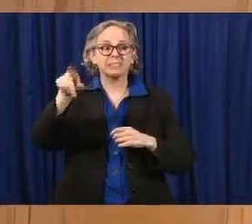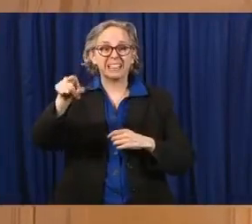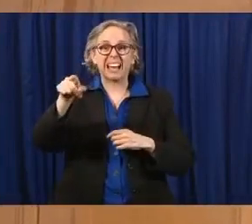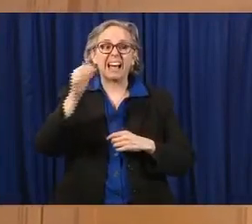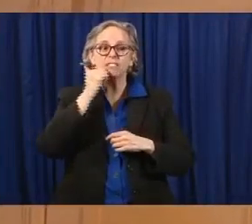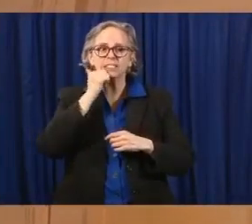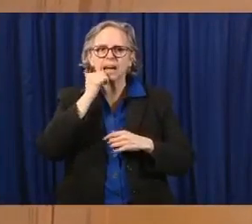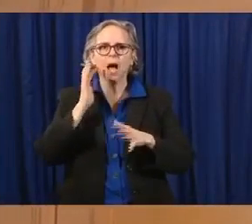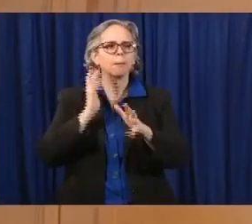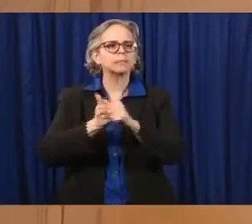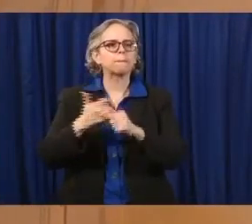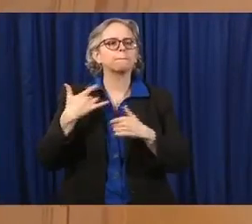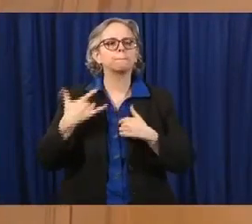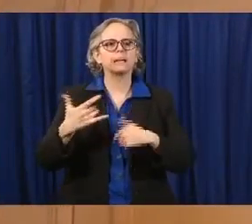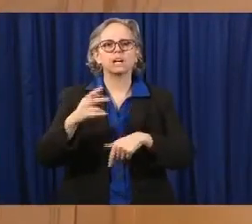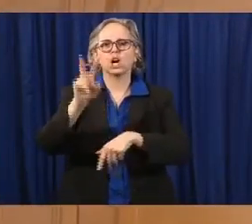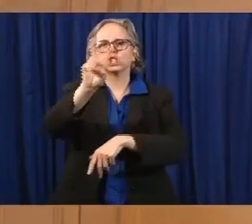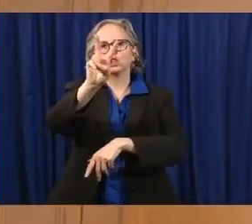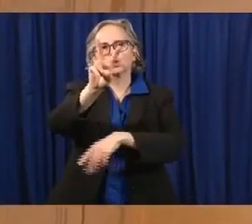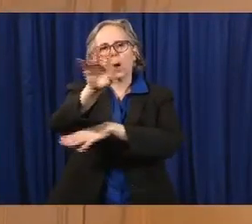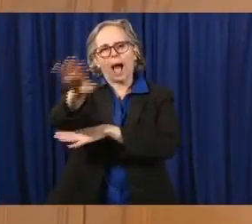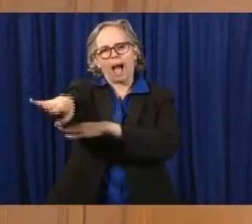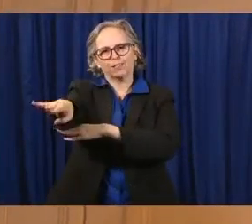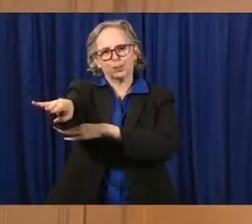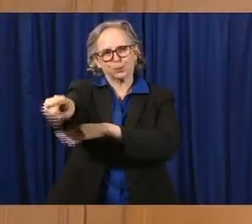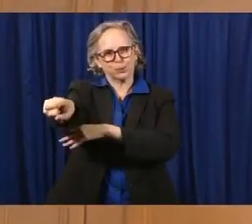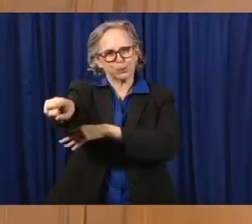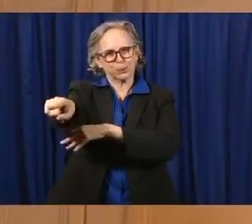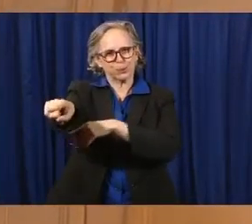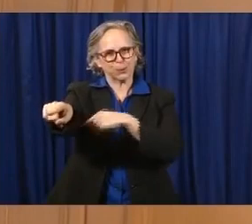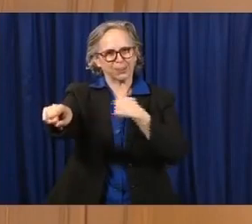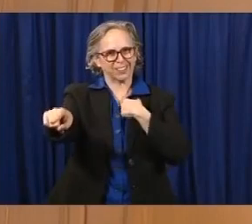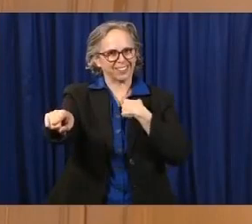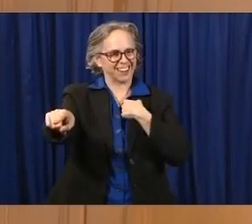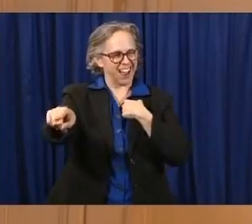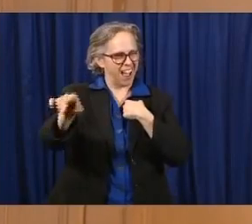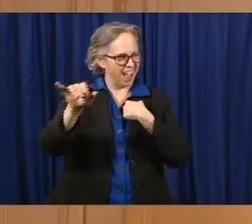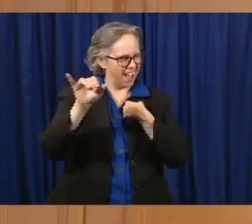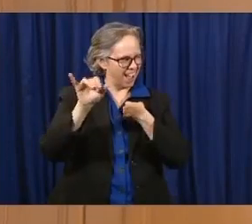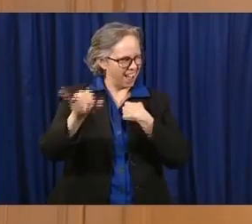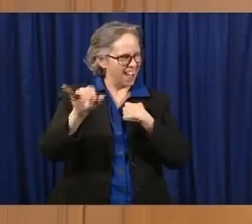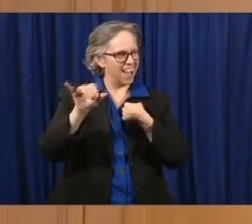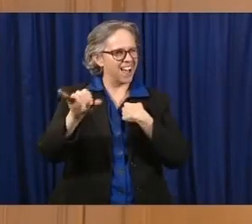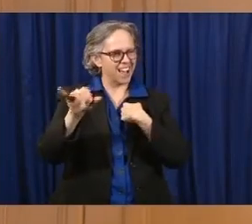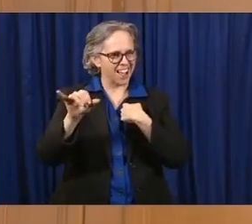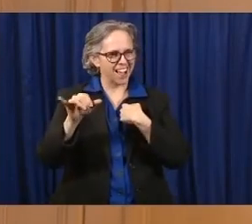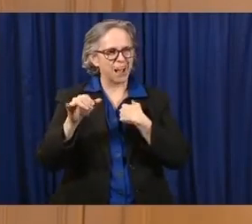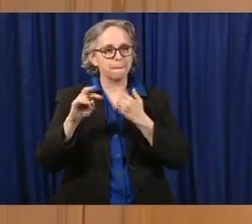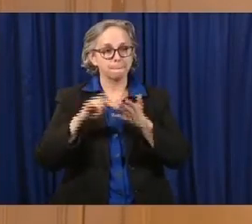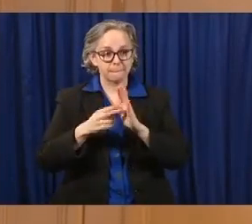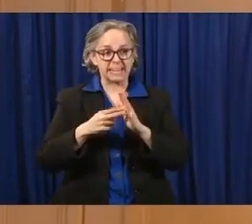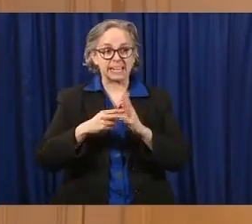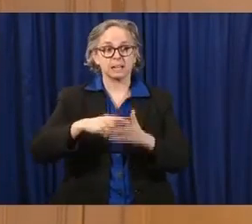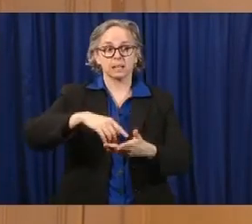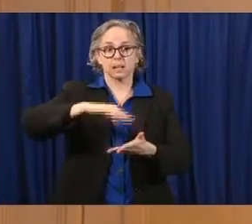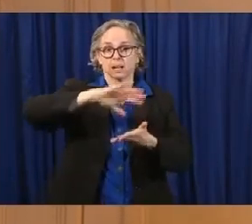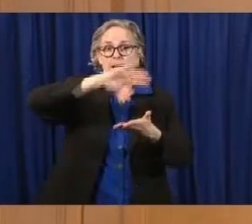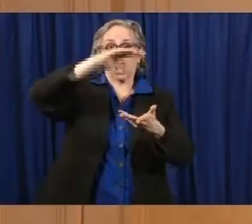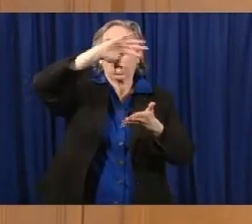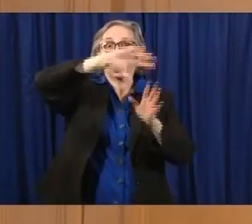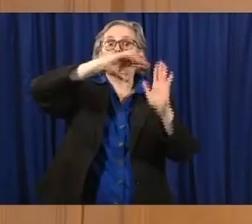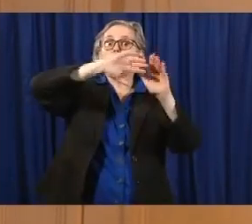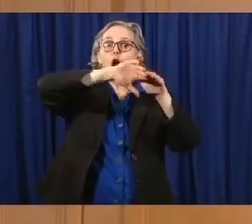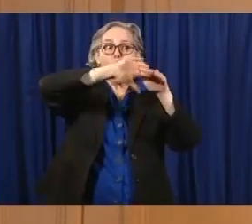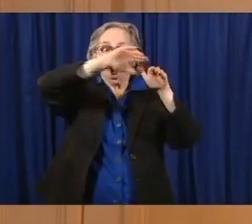And, you know, we basically have flattened the curve, and what we're seeing is almost